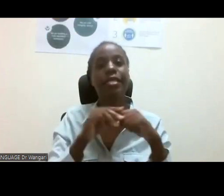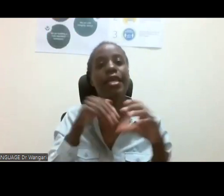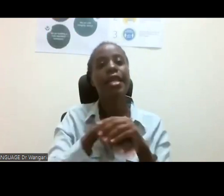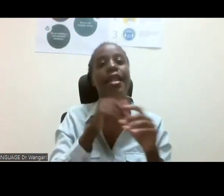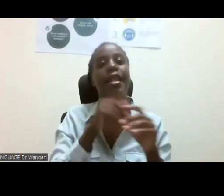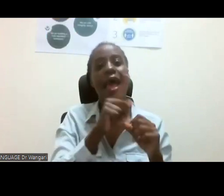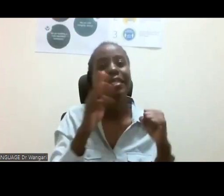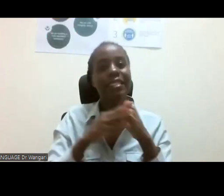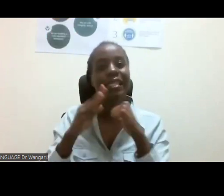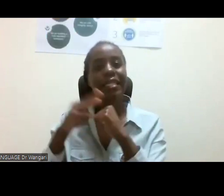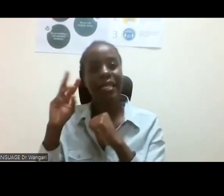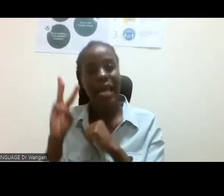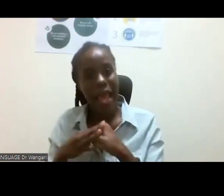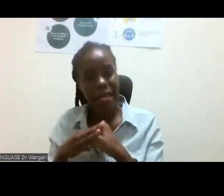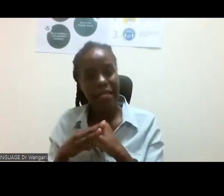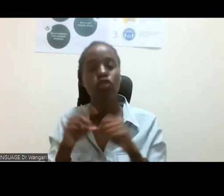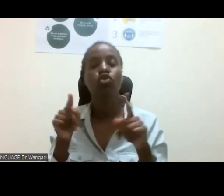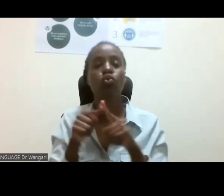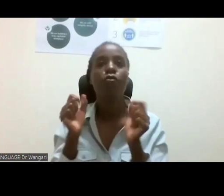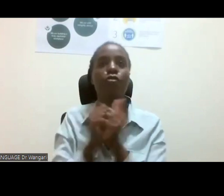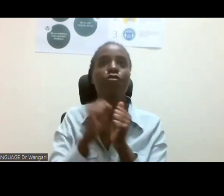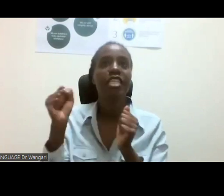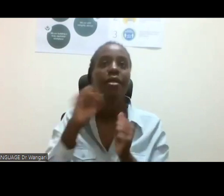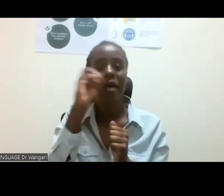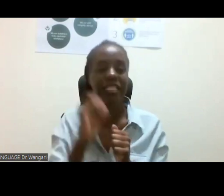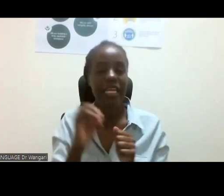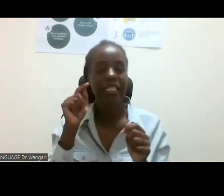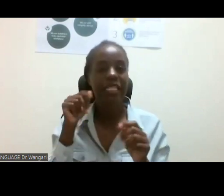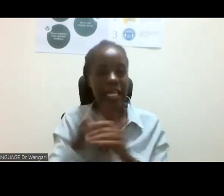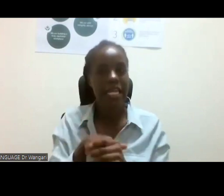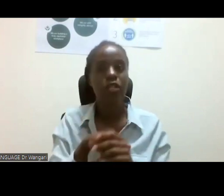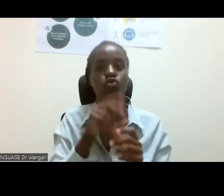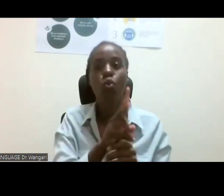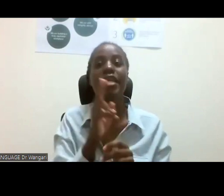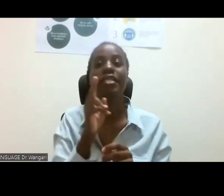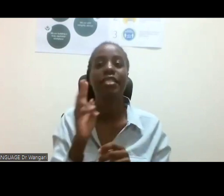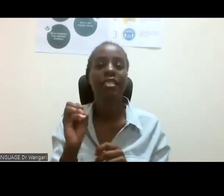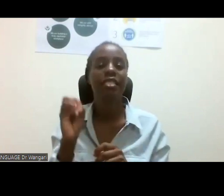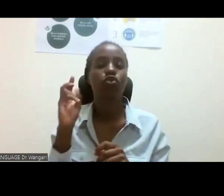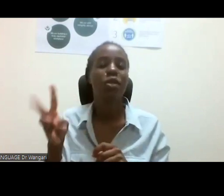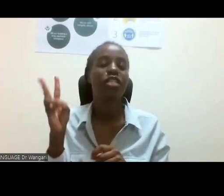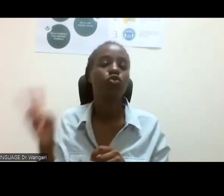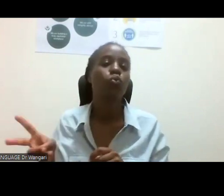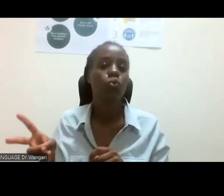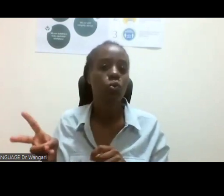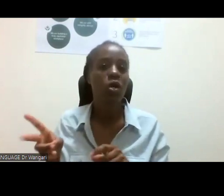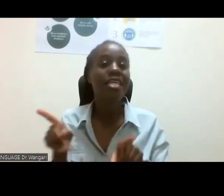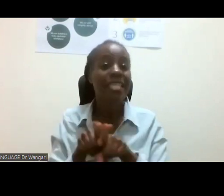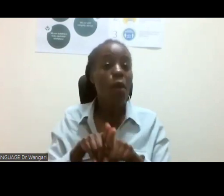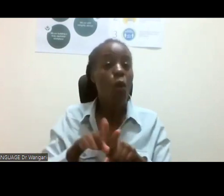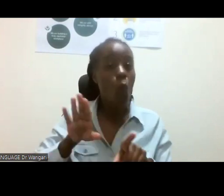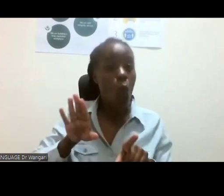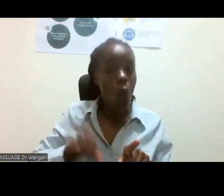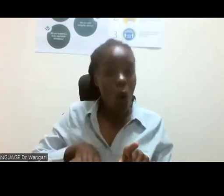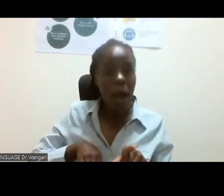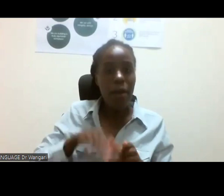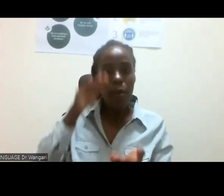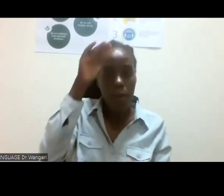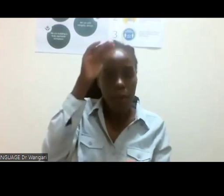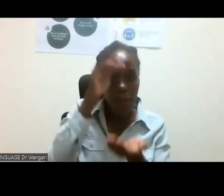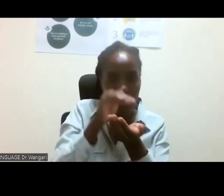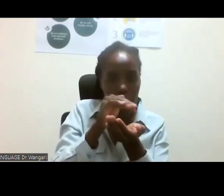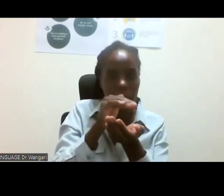2022. Since 2014, the percentage of circumcised women who were cut and had flesh removed declined from 87 to